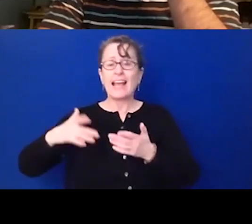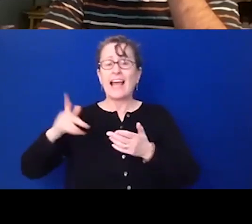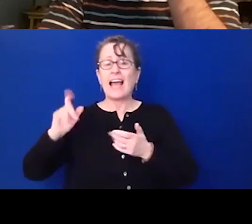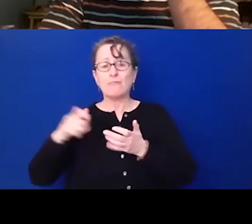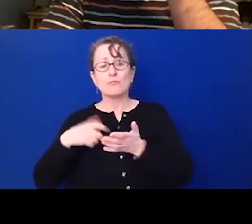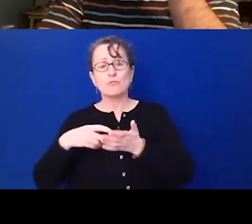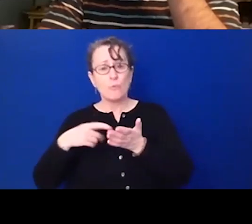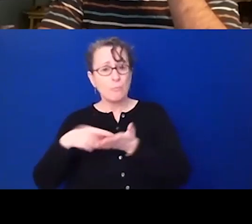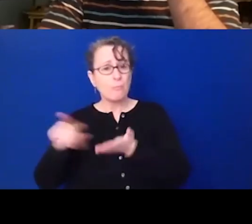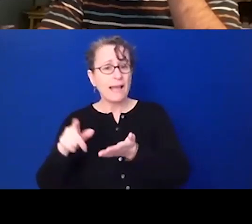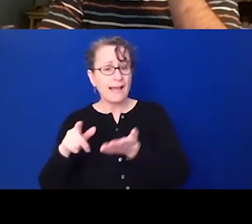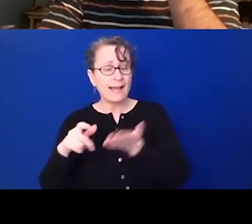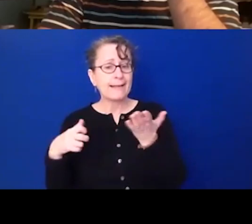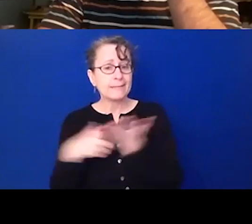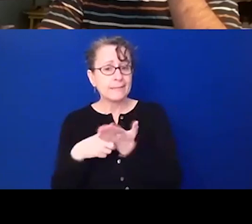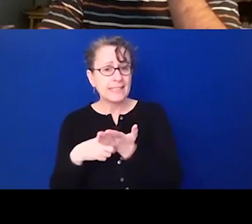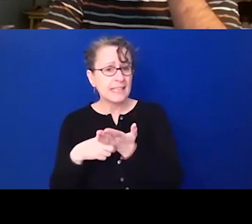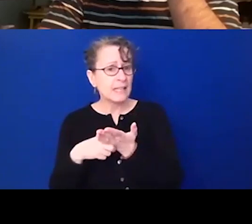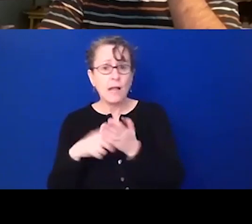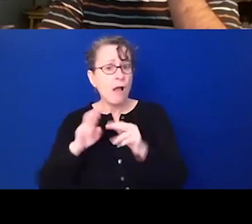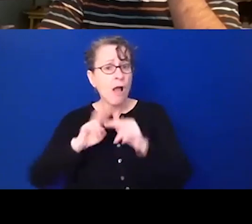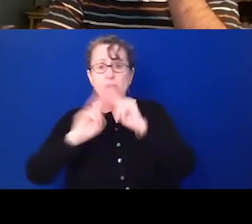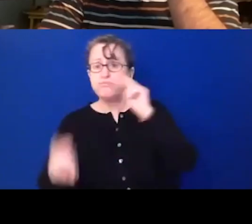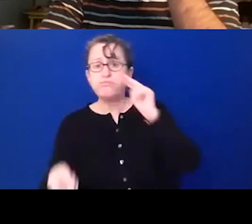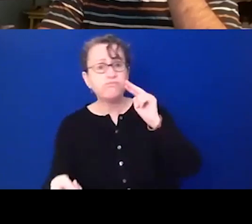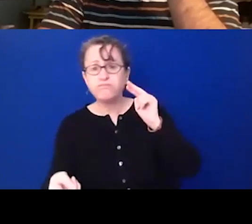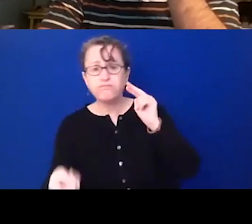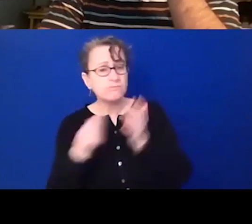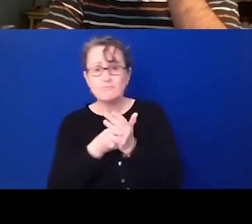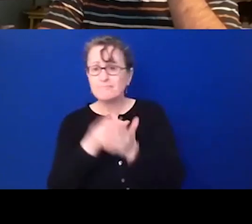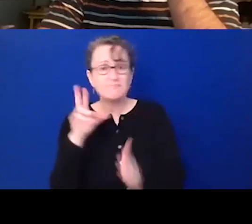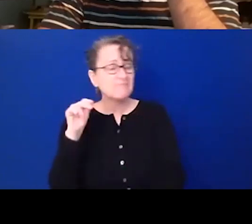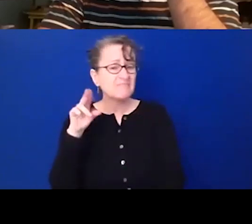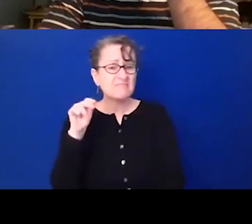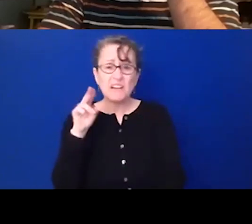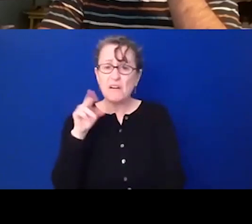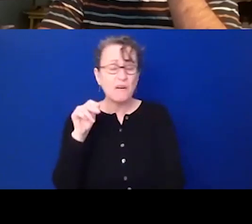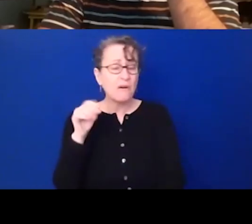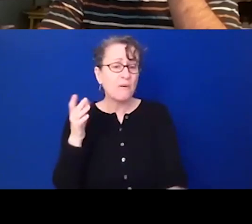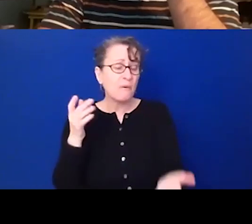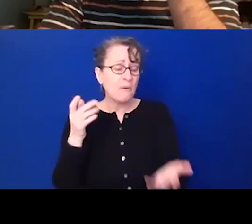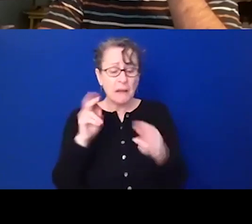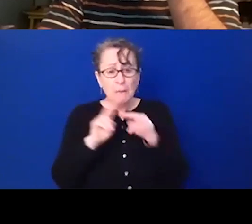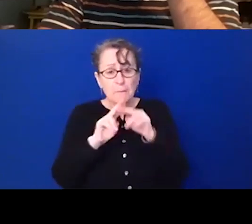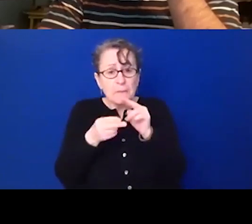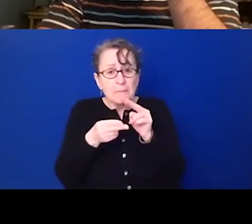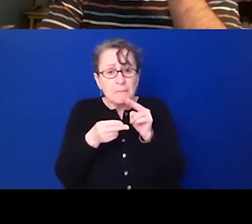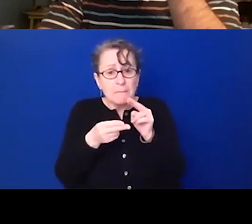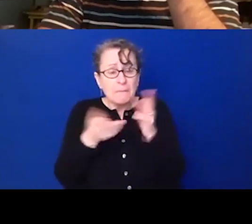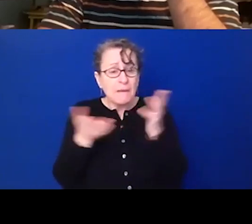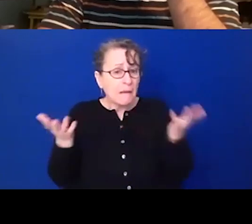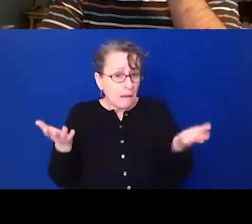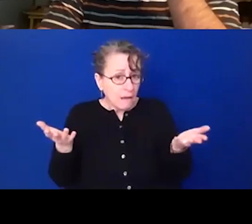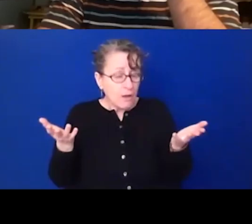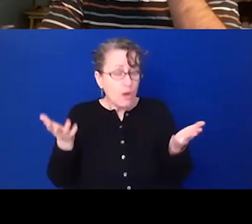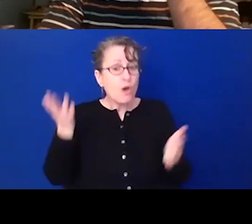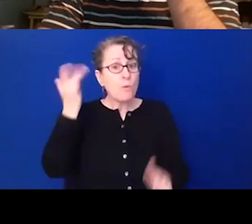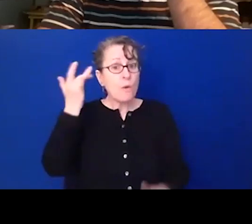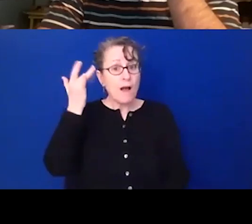very little, $5,000 or $10,000 instead of tens of thousands of dollars. And the reason why is because our staff was still